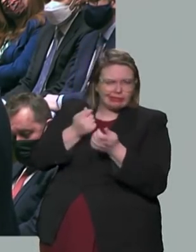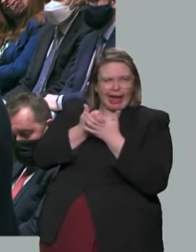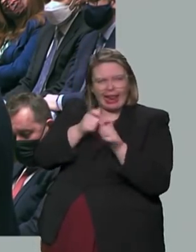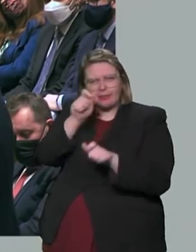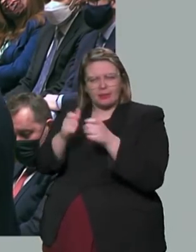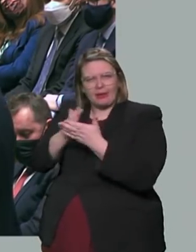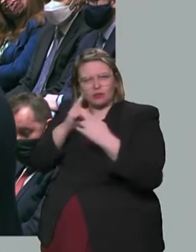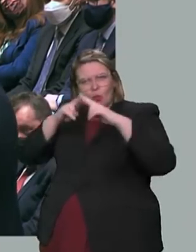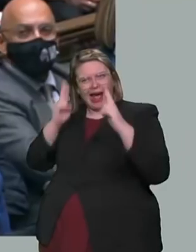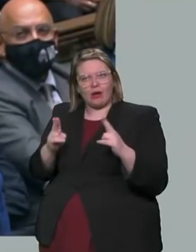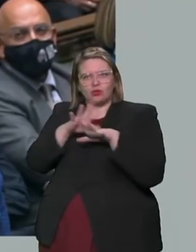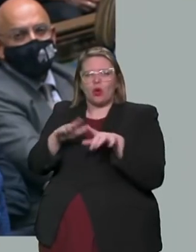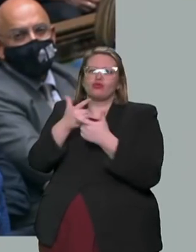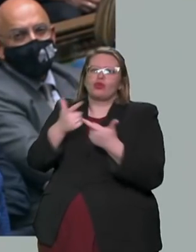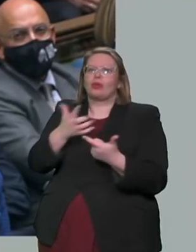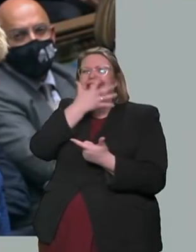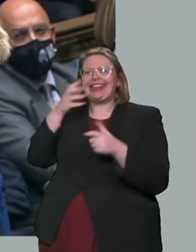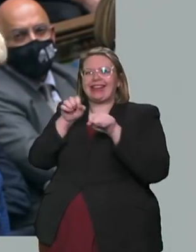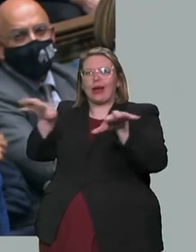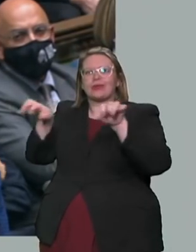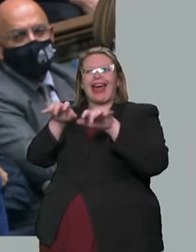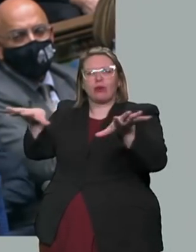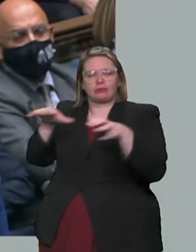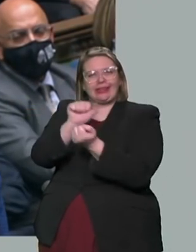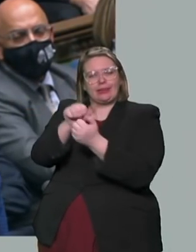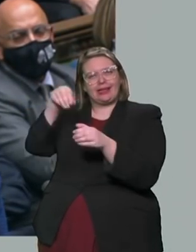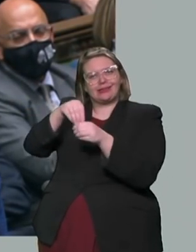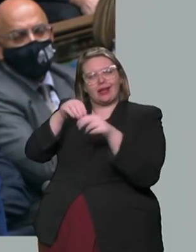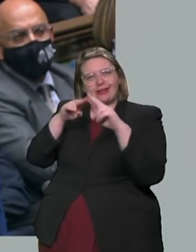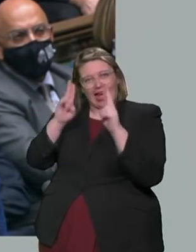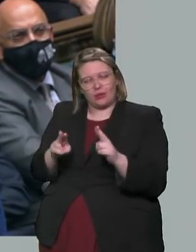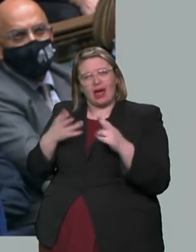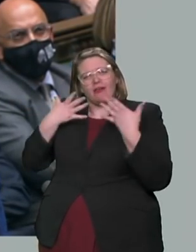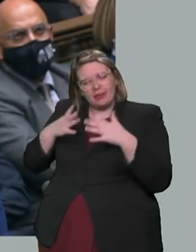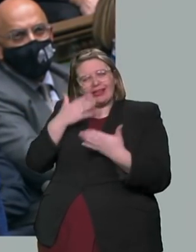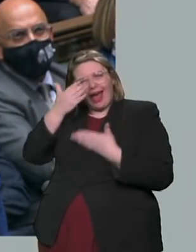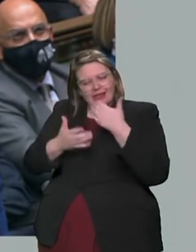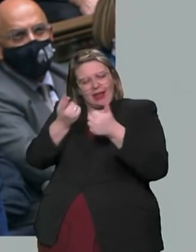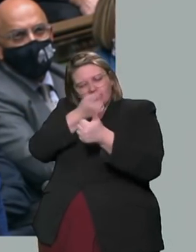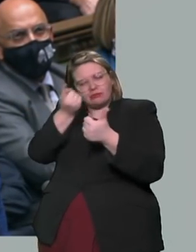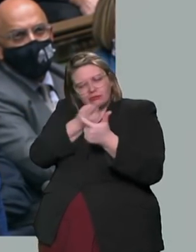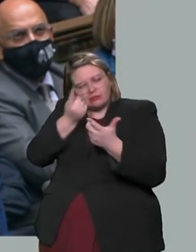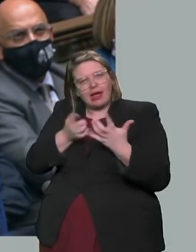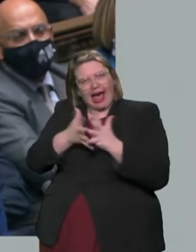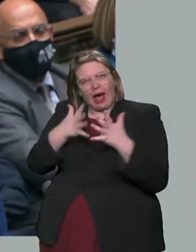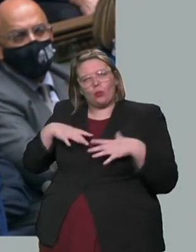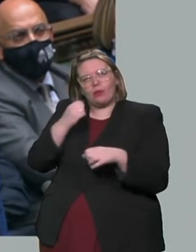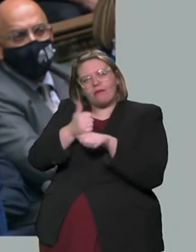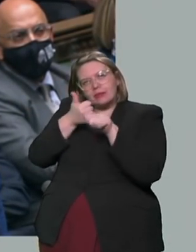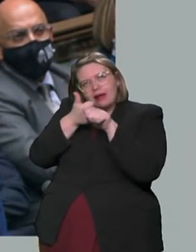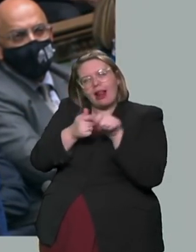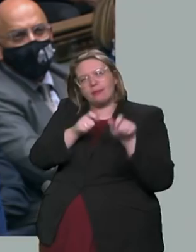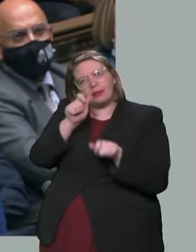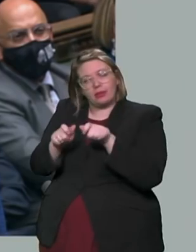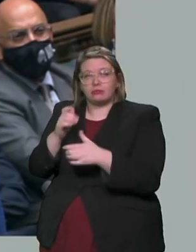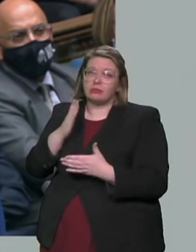homes. What we're also doing is all the other measures that I've explained to the House. But, Mr. Speaker, the most important thing that we